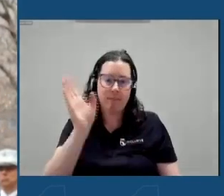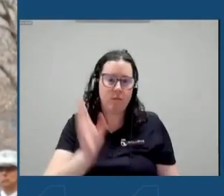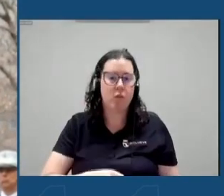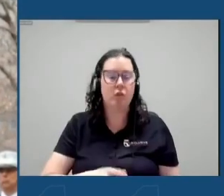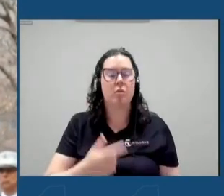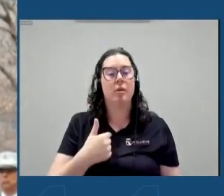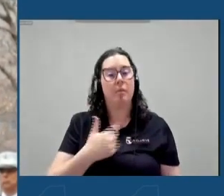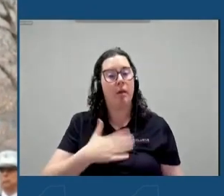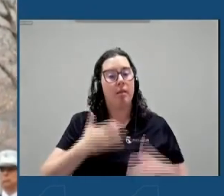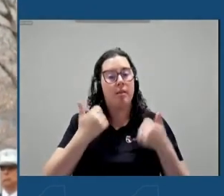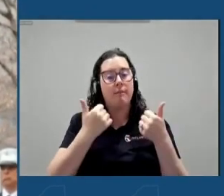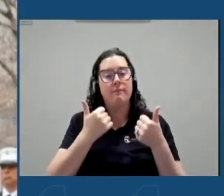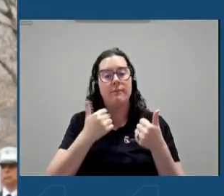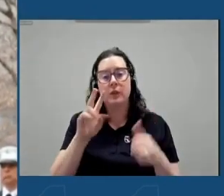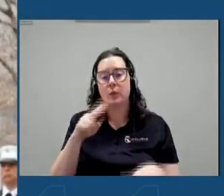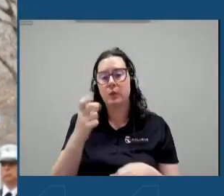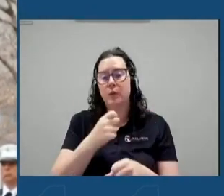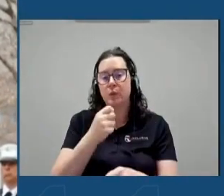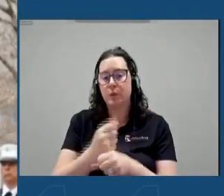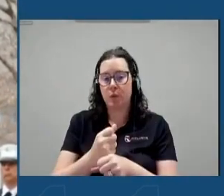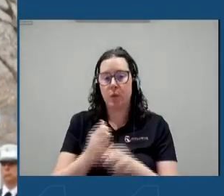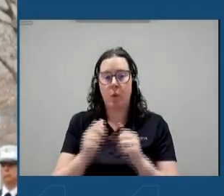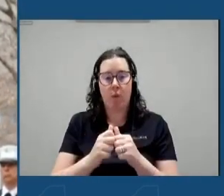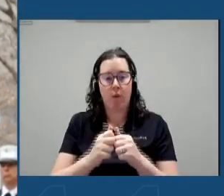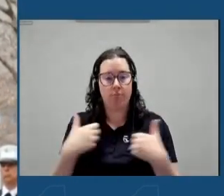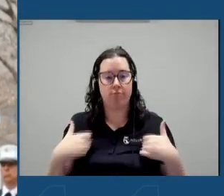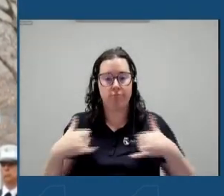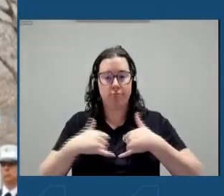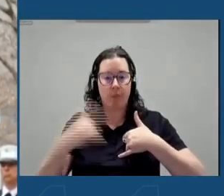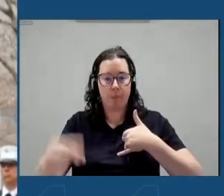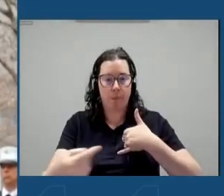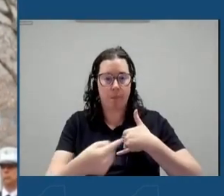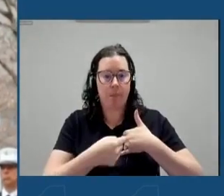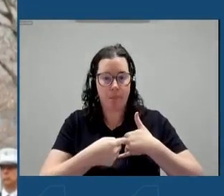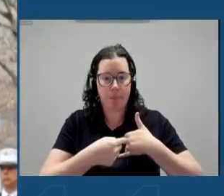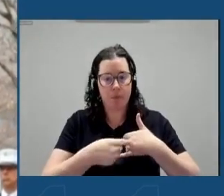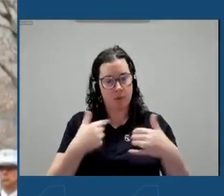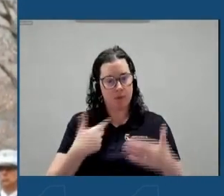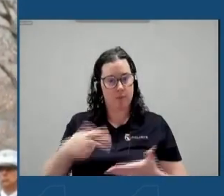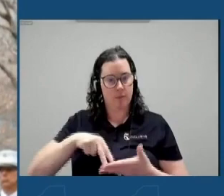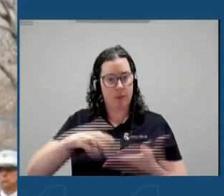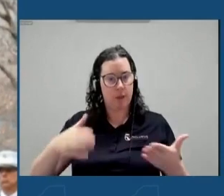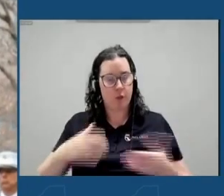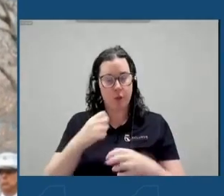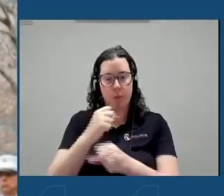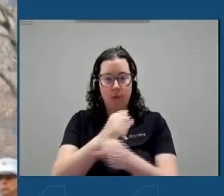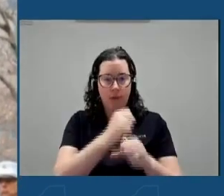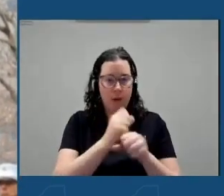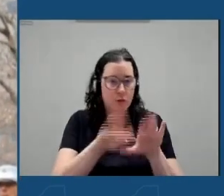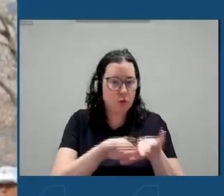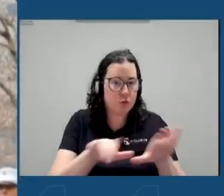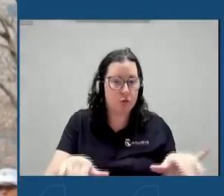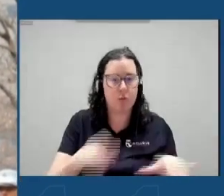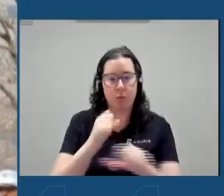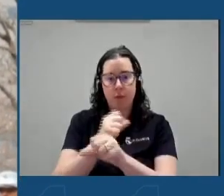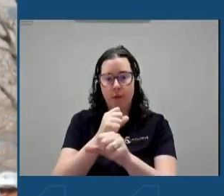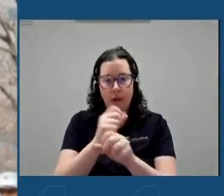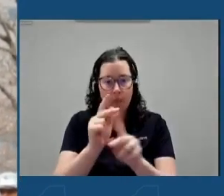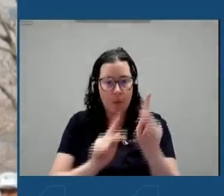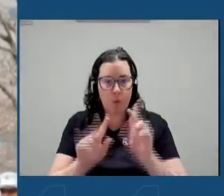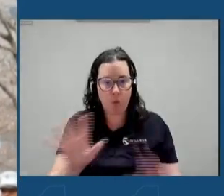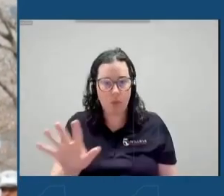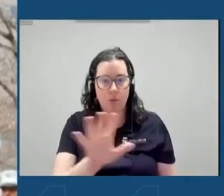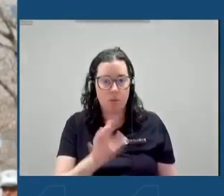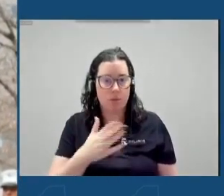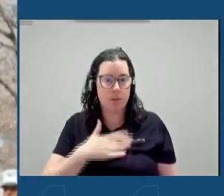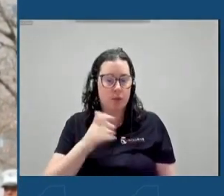life wearing a bulletproof vest, standing on the street corners of this city, protecting the children of this city. It